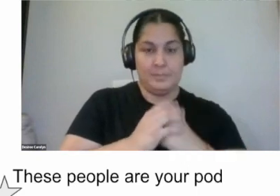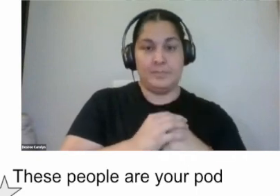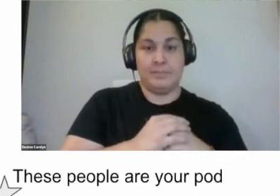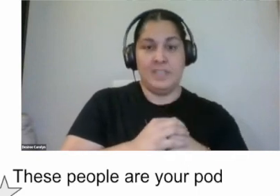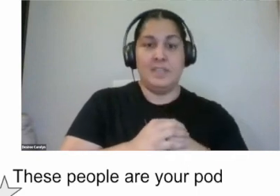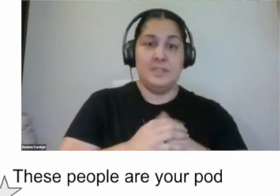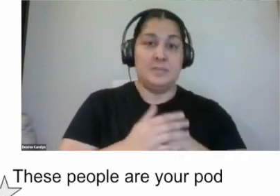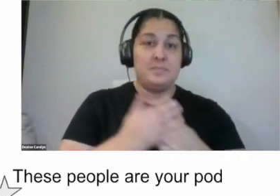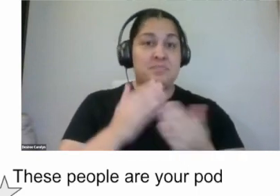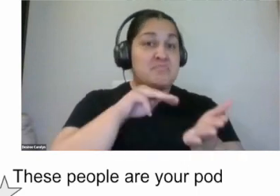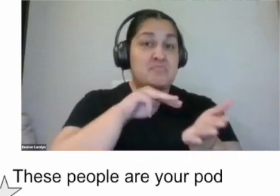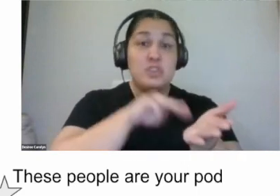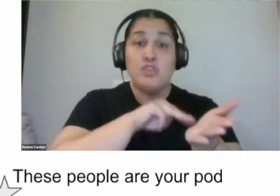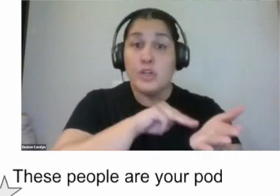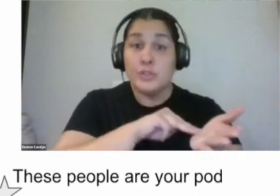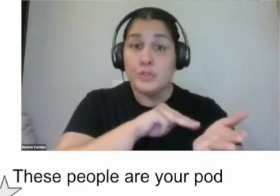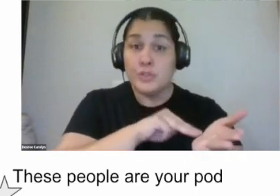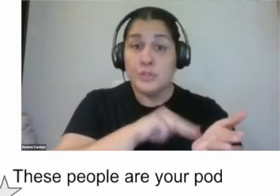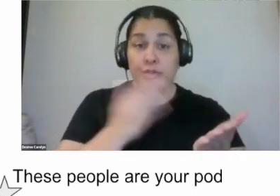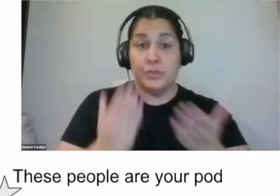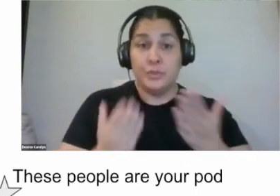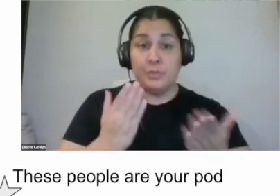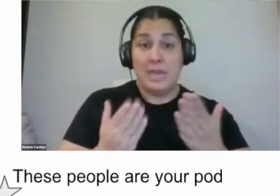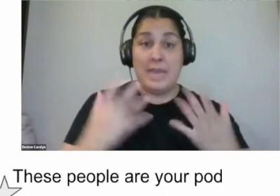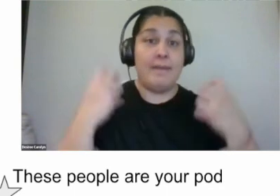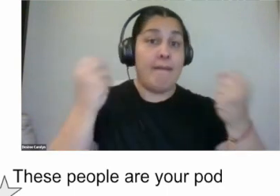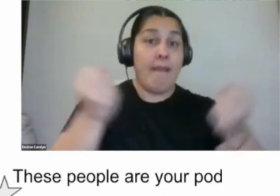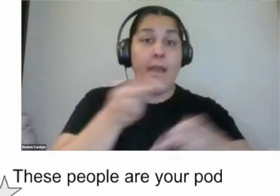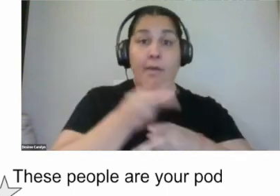your doctors could be here, or healthcare providers.